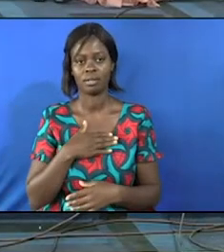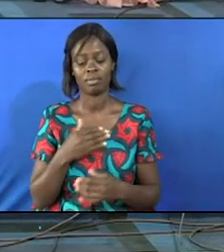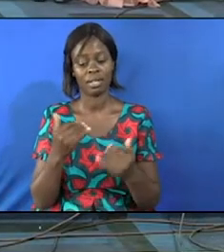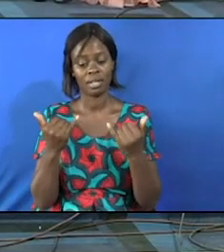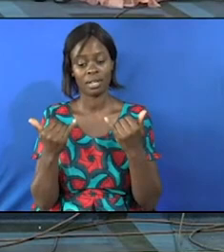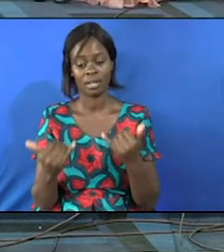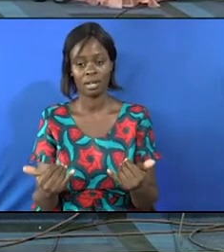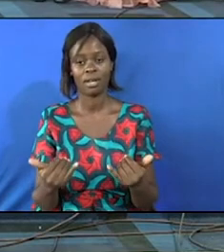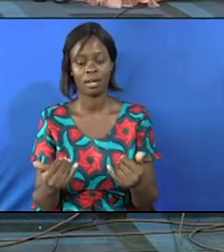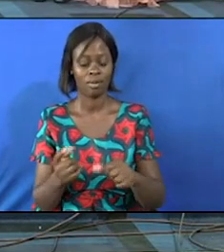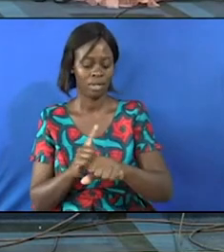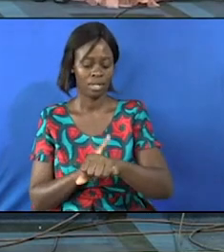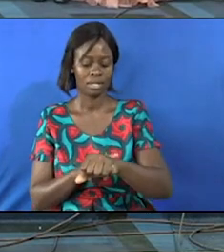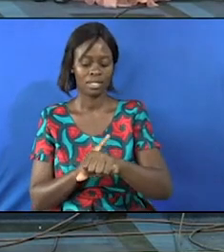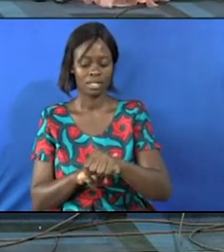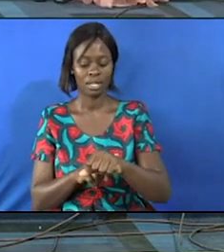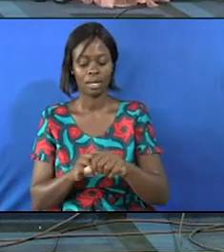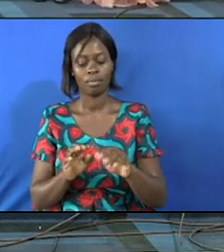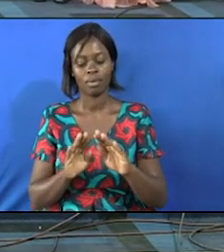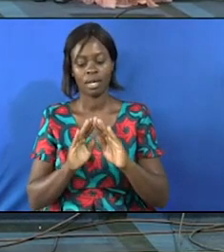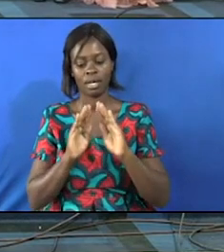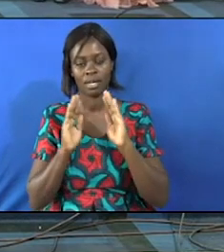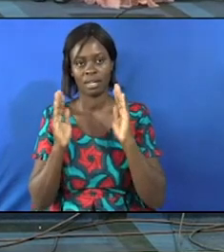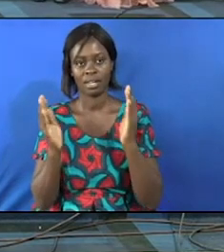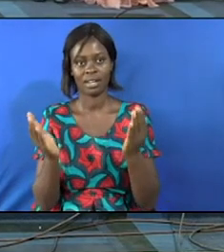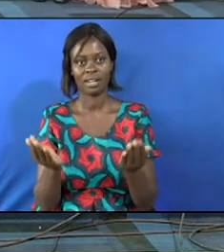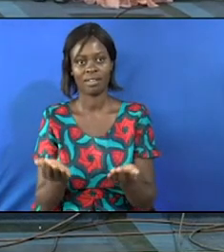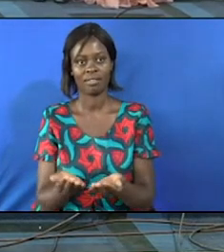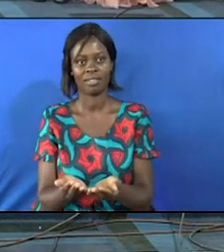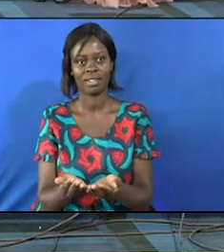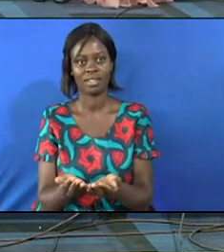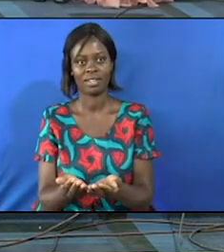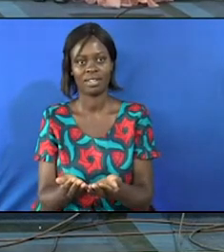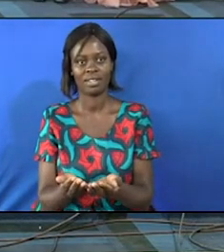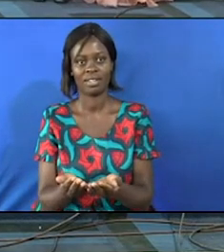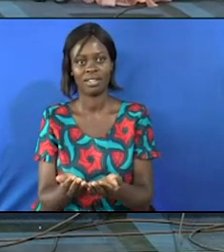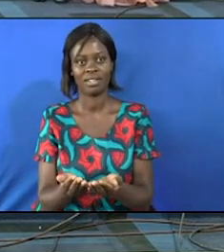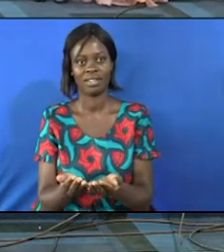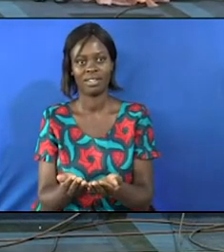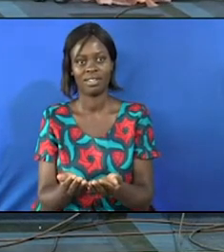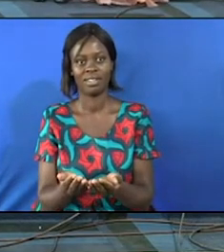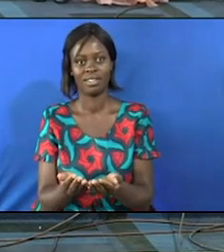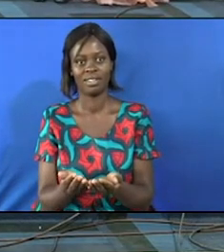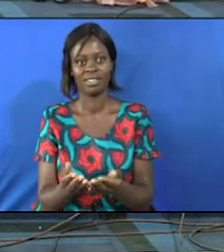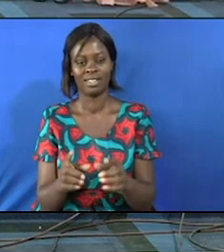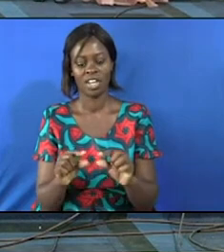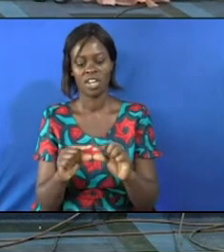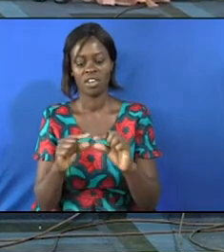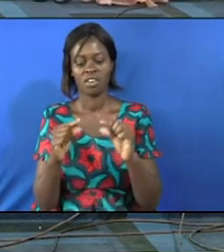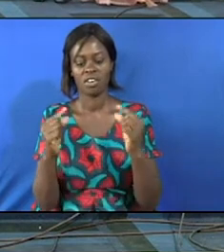Now it's time to put the ribbon to make it look even more beautiful.